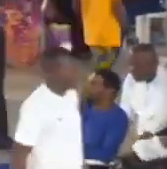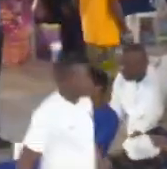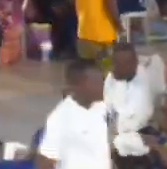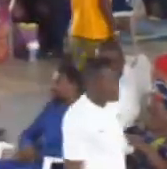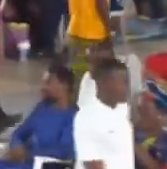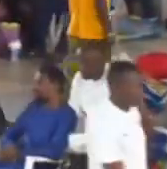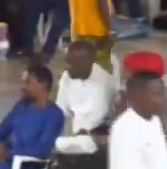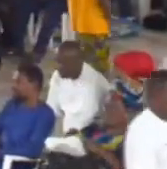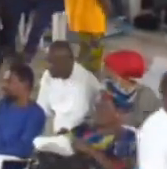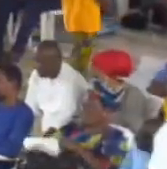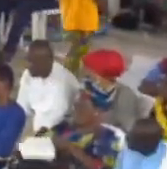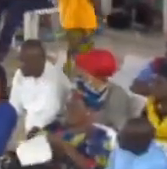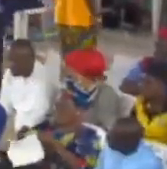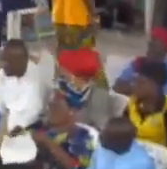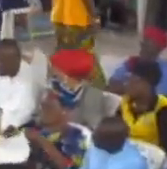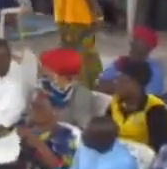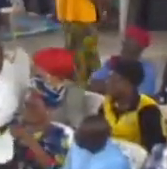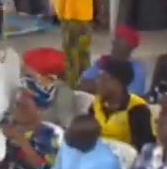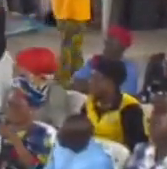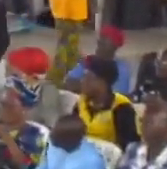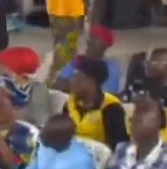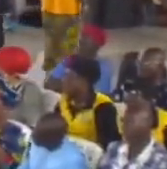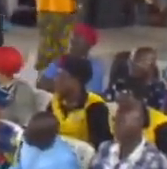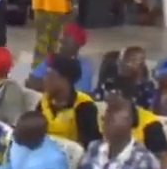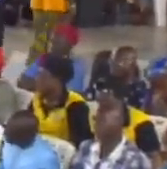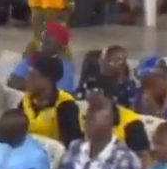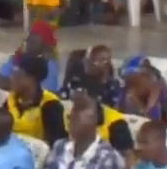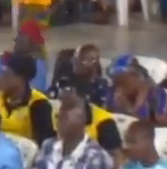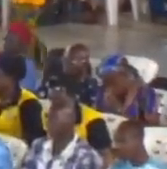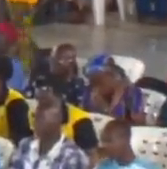then in the evening, by 7 p.m.,